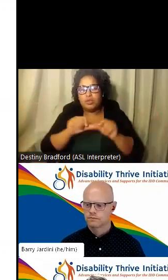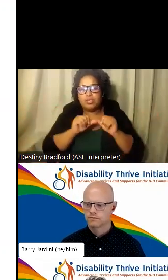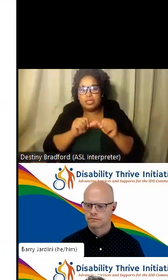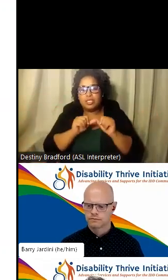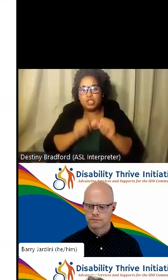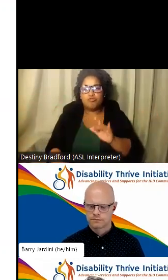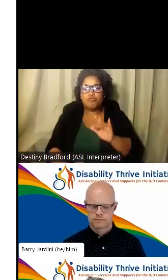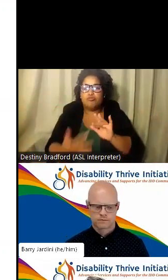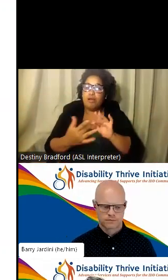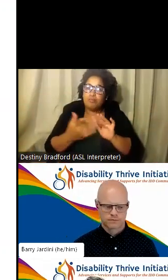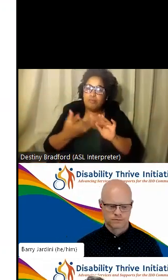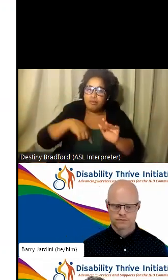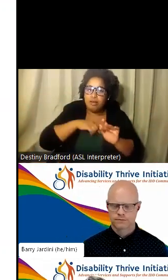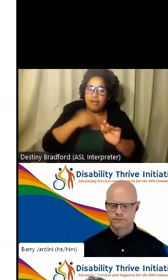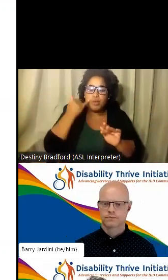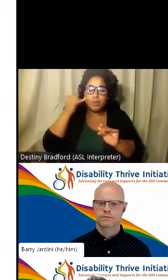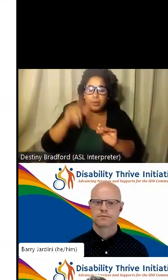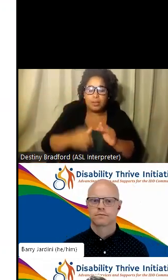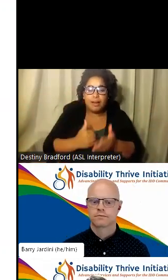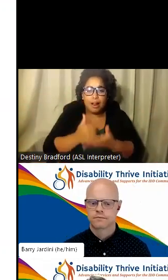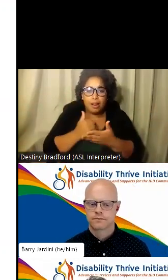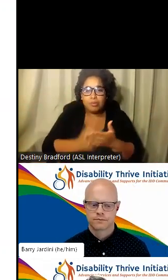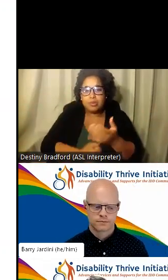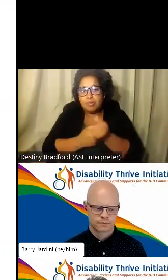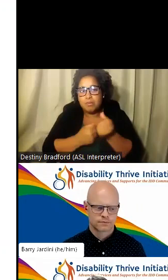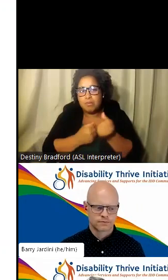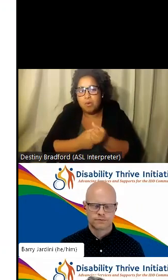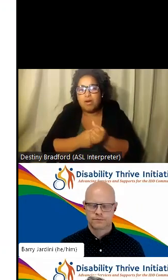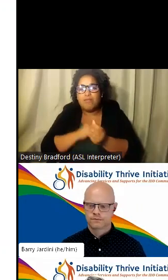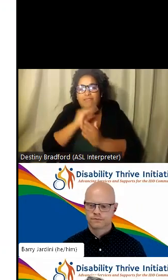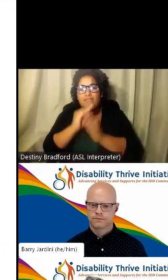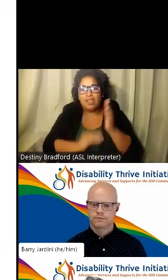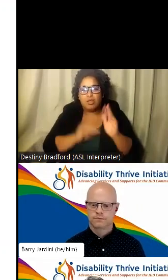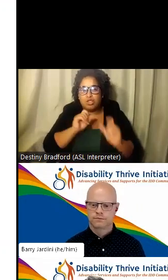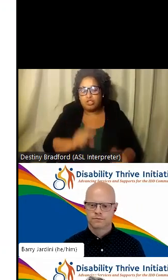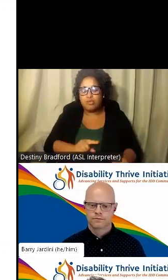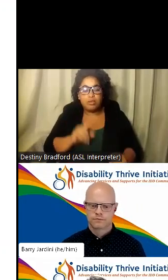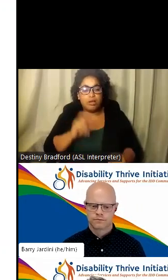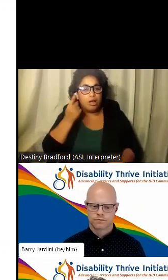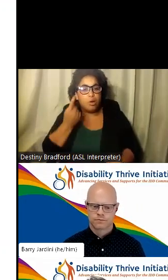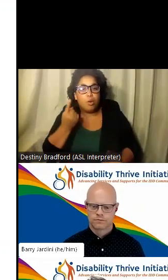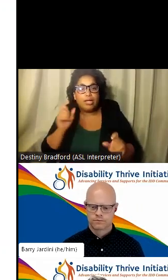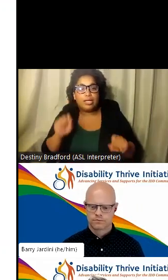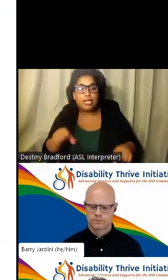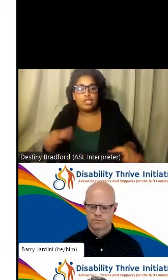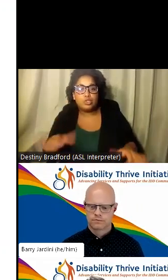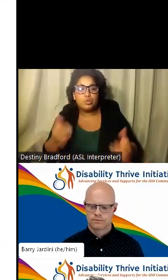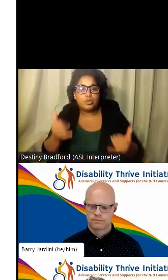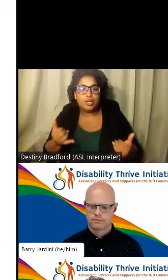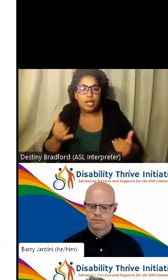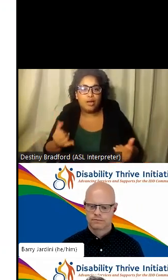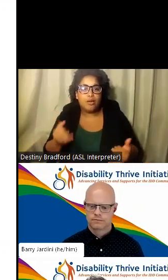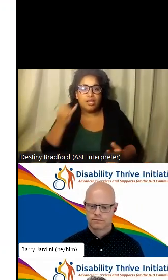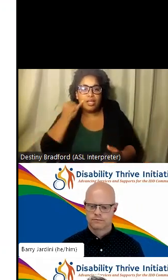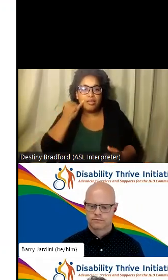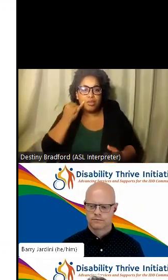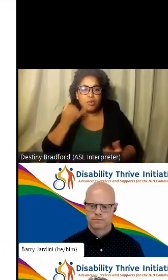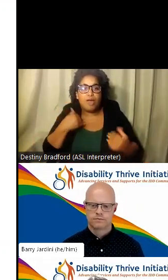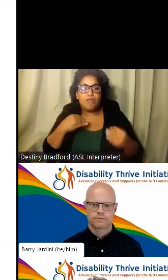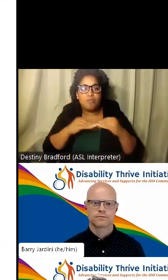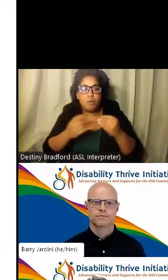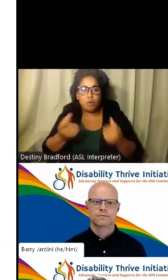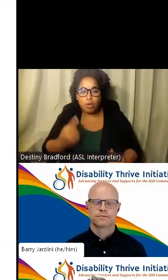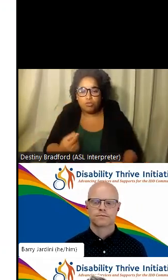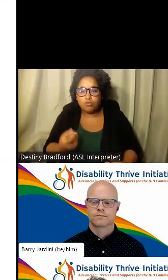have questions or need any support getting these surveys filled out. One of the things that you can do right now, if you do have more questions, or